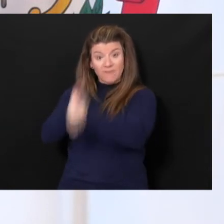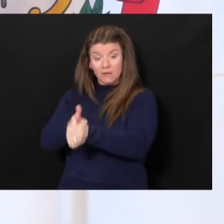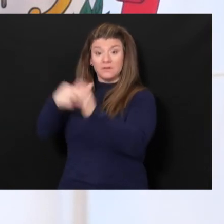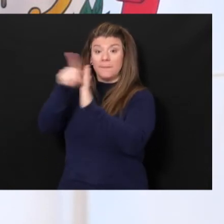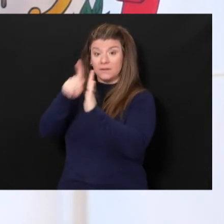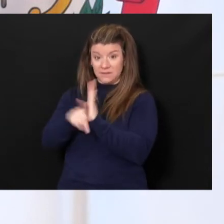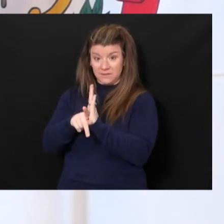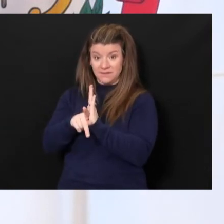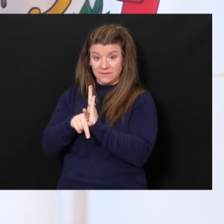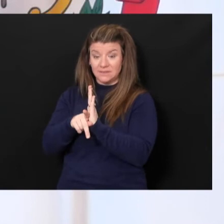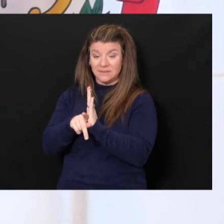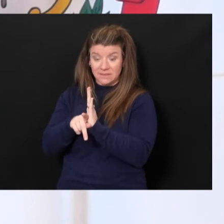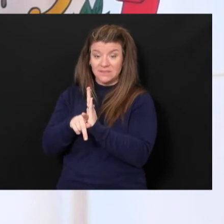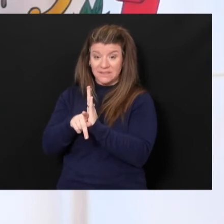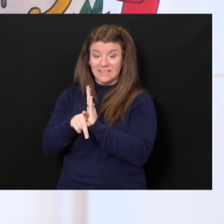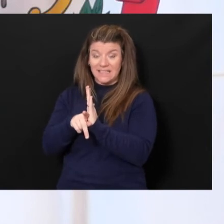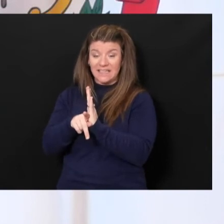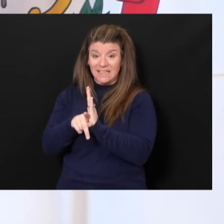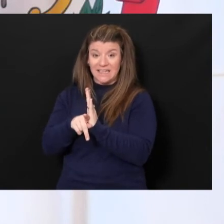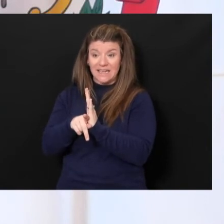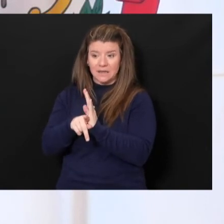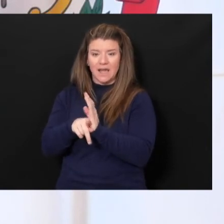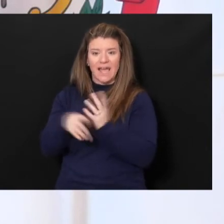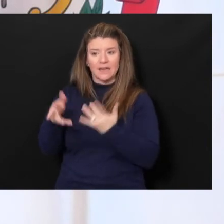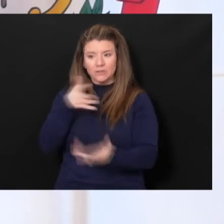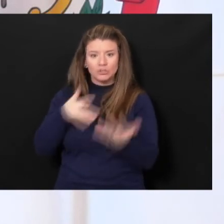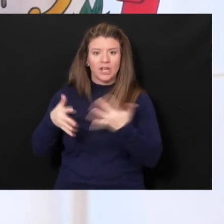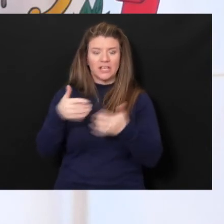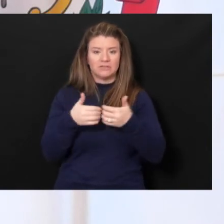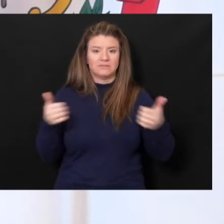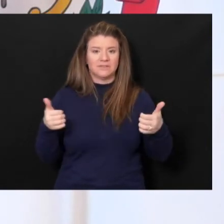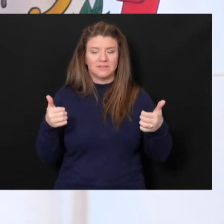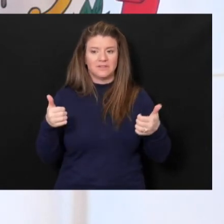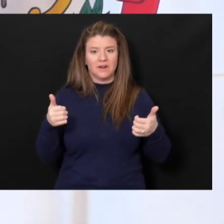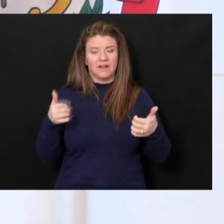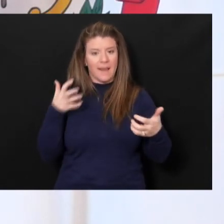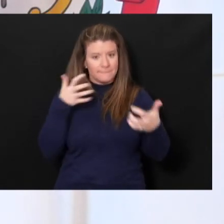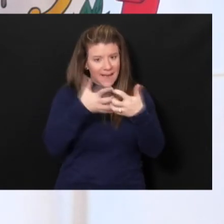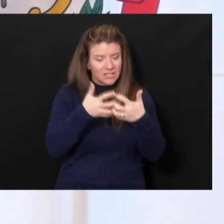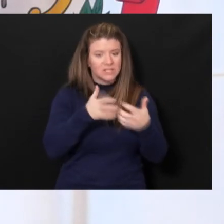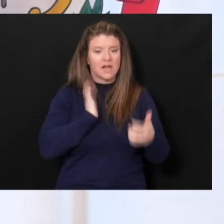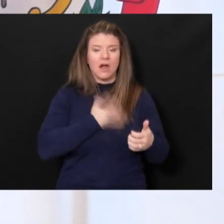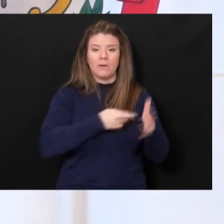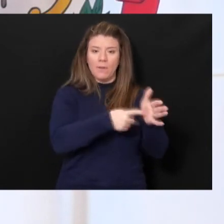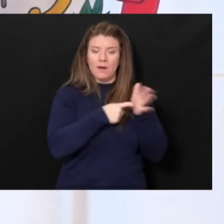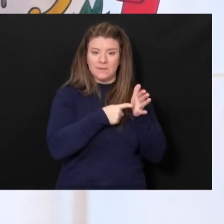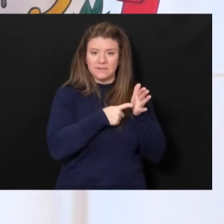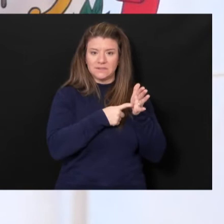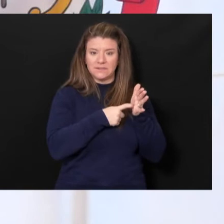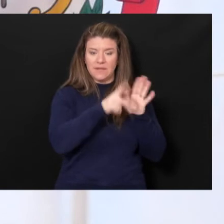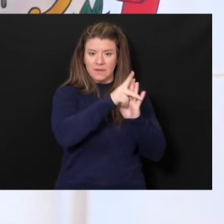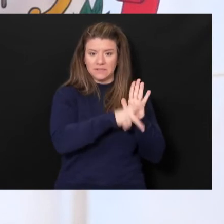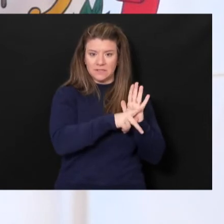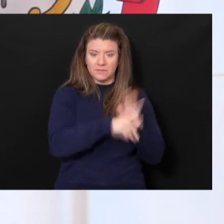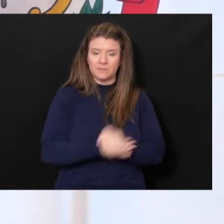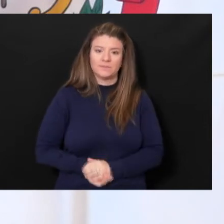be met in association with all the social distancing requirements and guidelines.